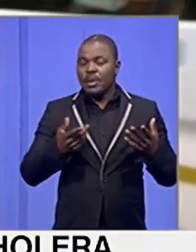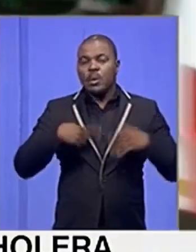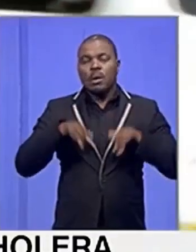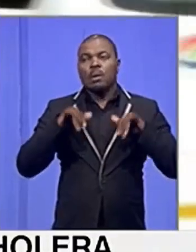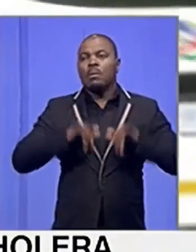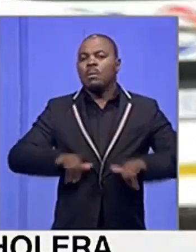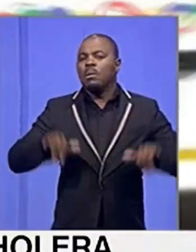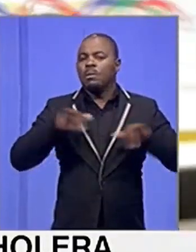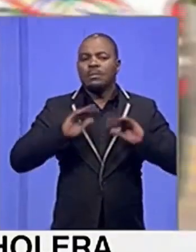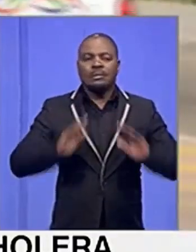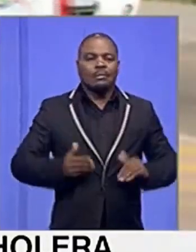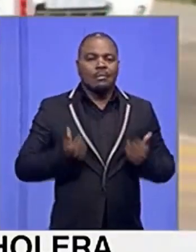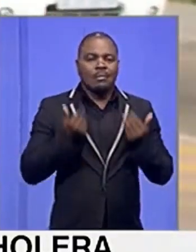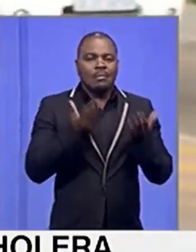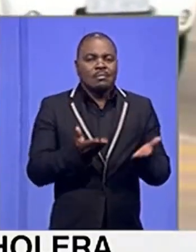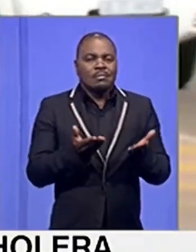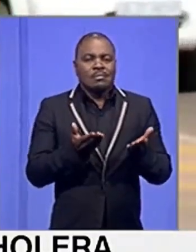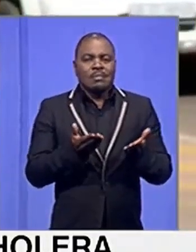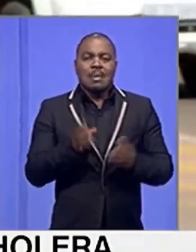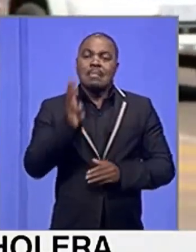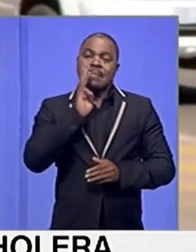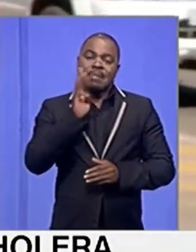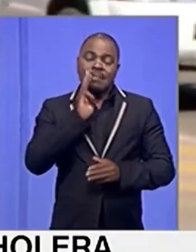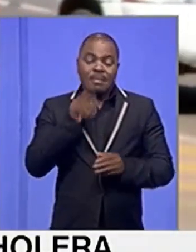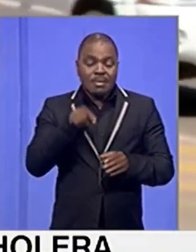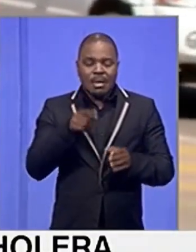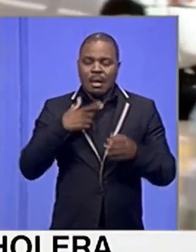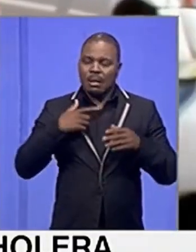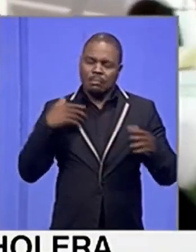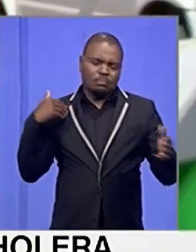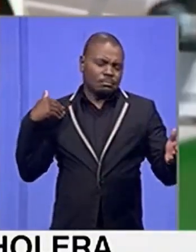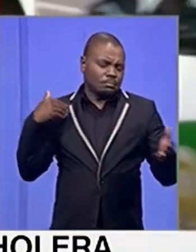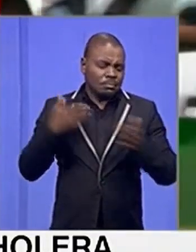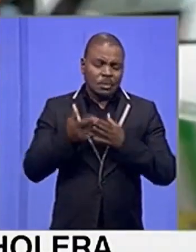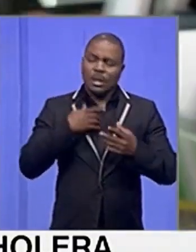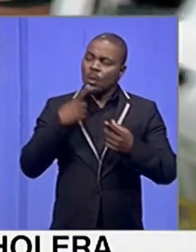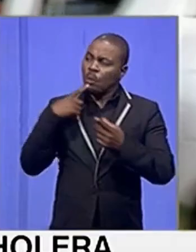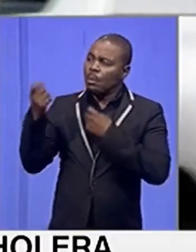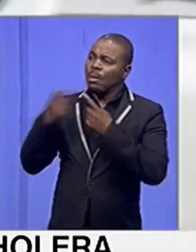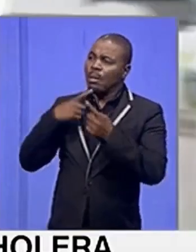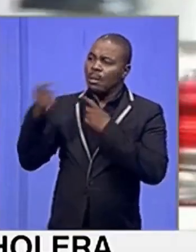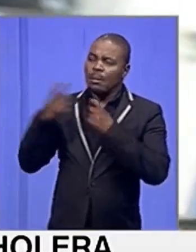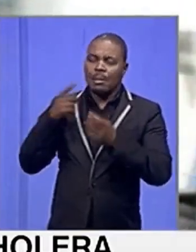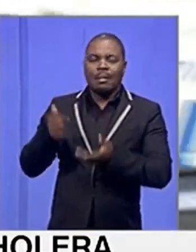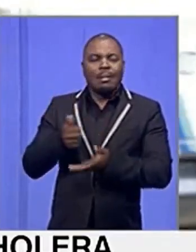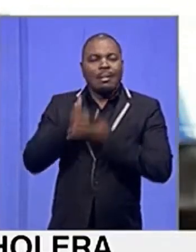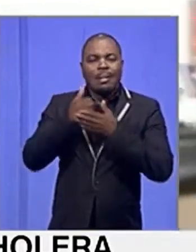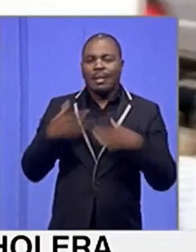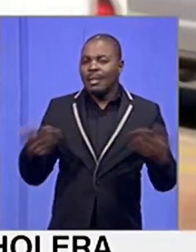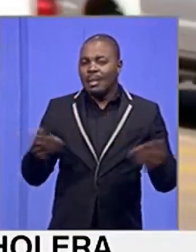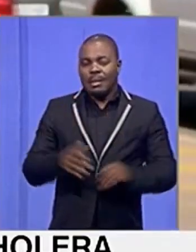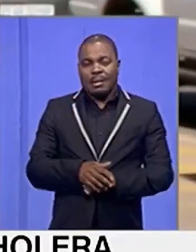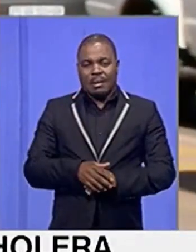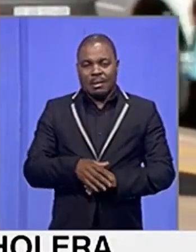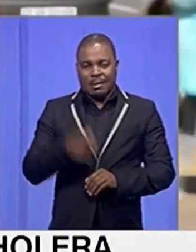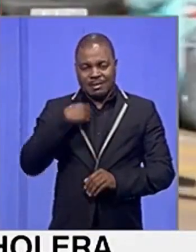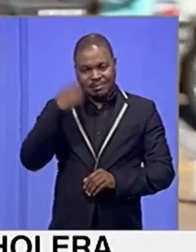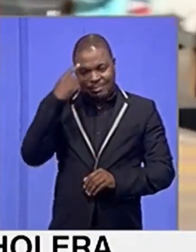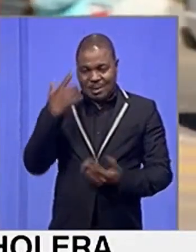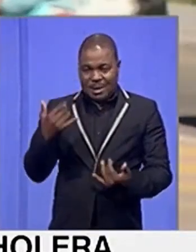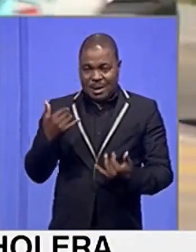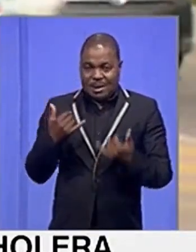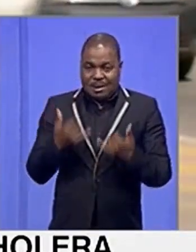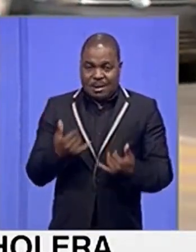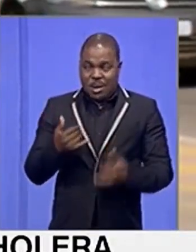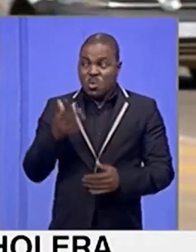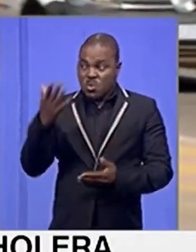emetse service delivery metsi ke kgale re ntse re complain mara re sa kopane thuso. So nna ke bonang ka re no